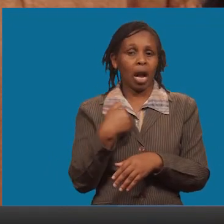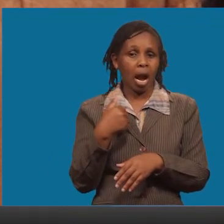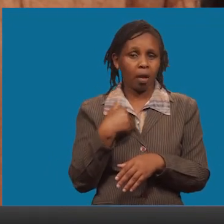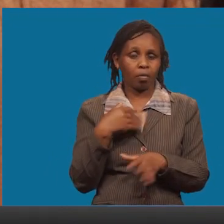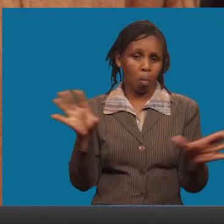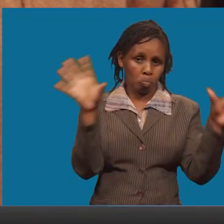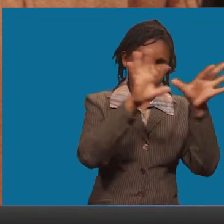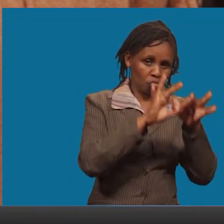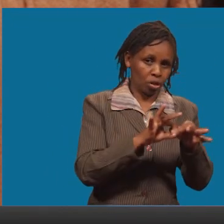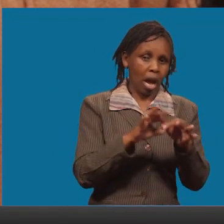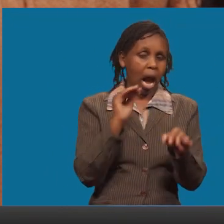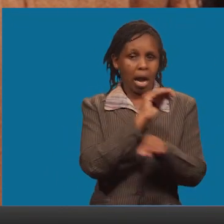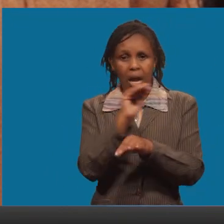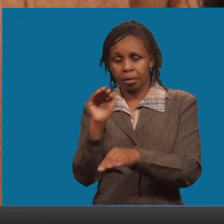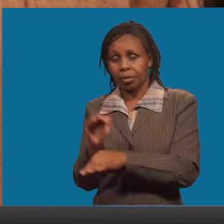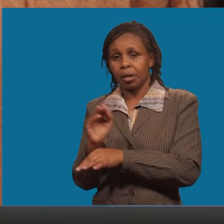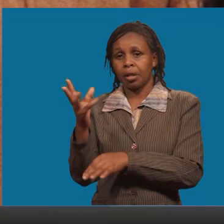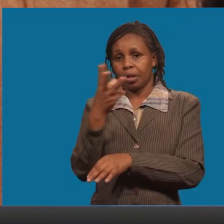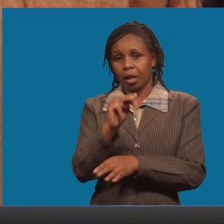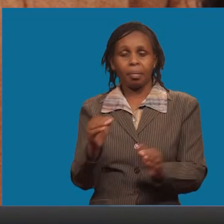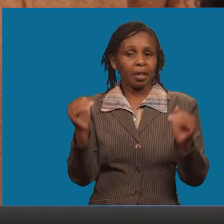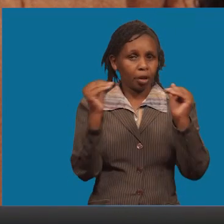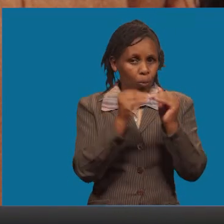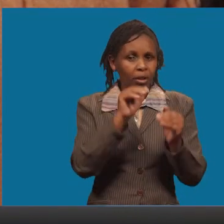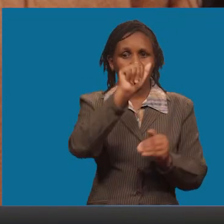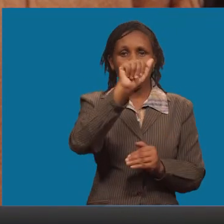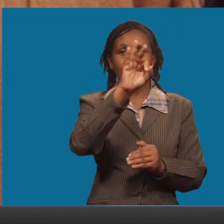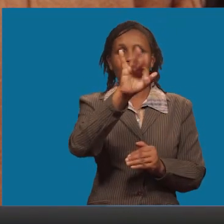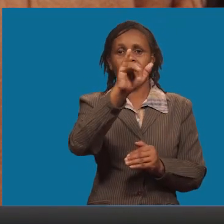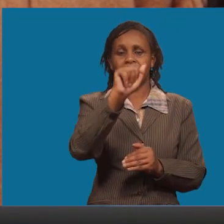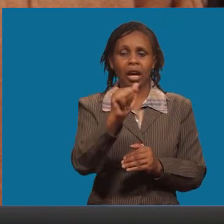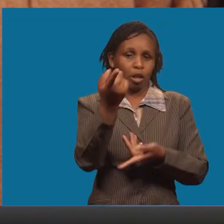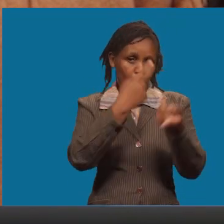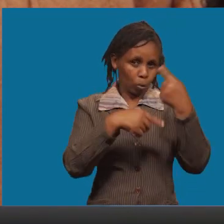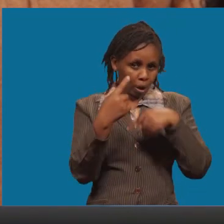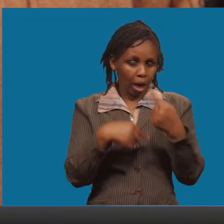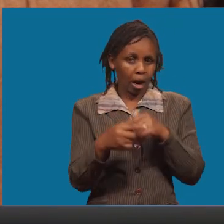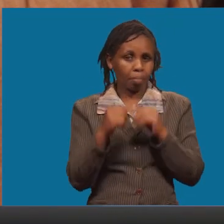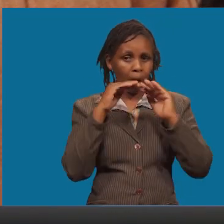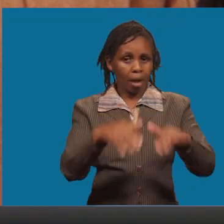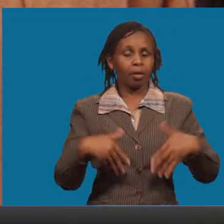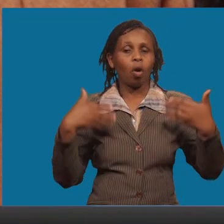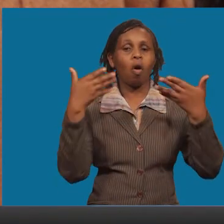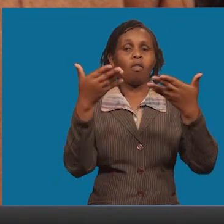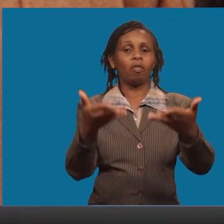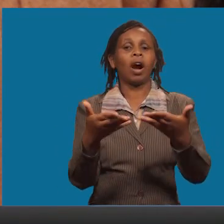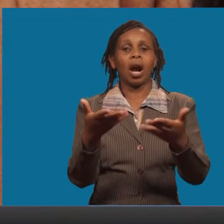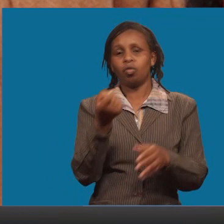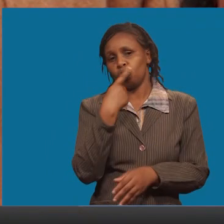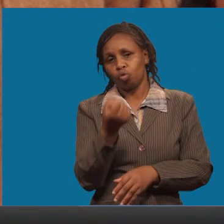and asked the Equity Afya to come and offer drugs,